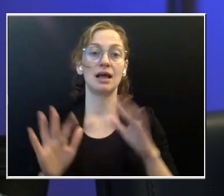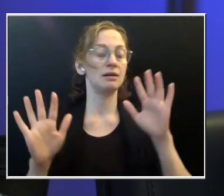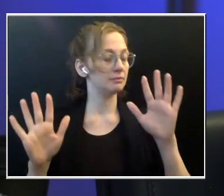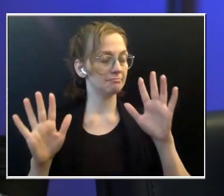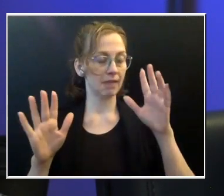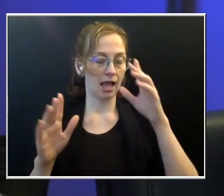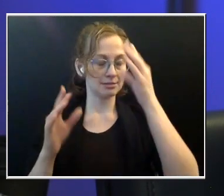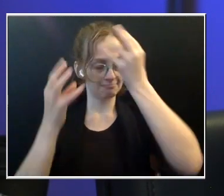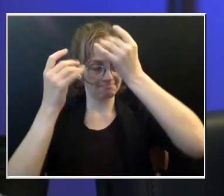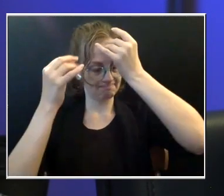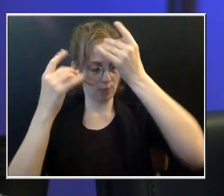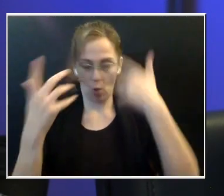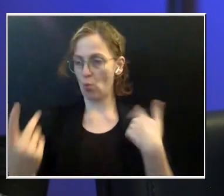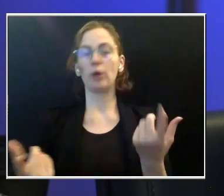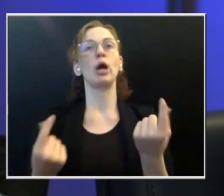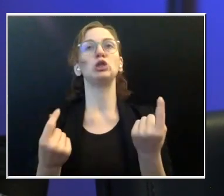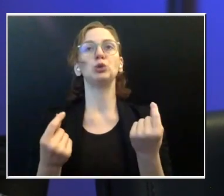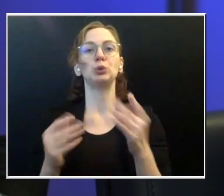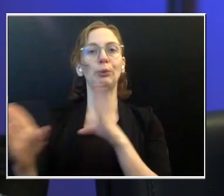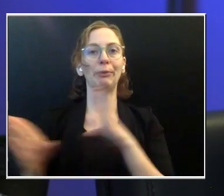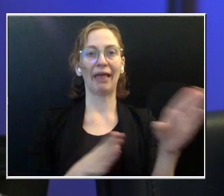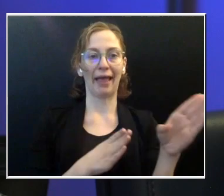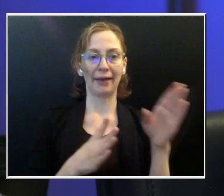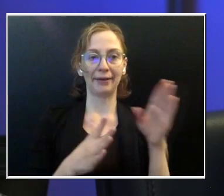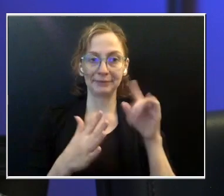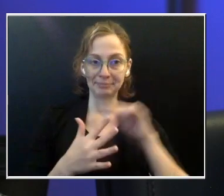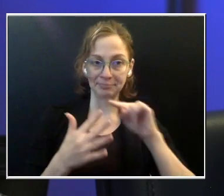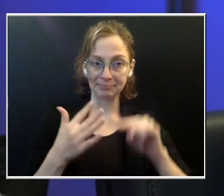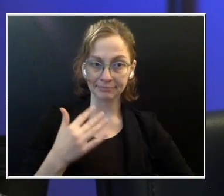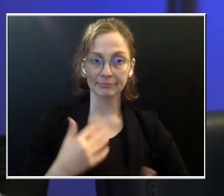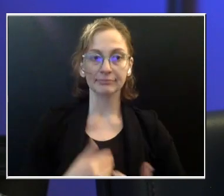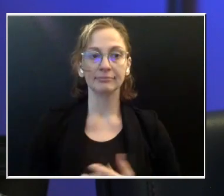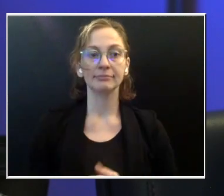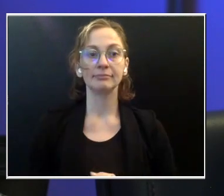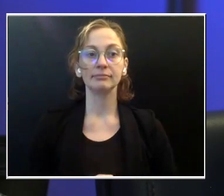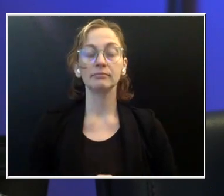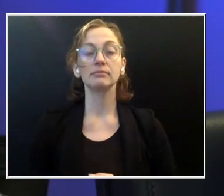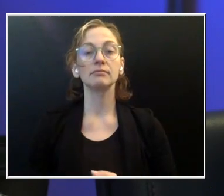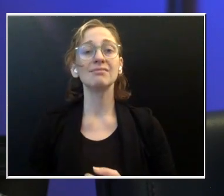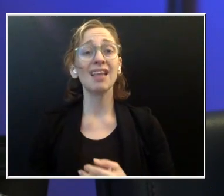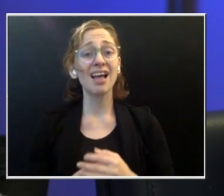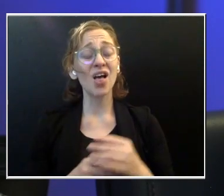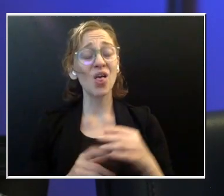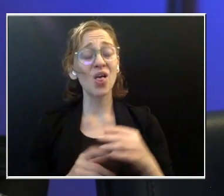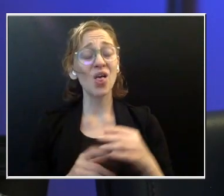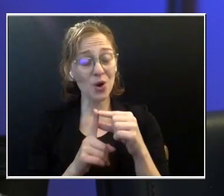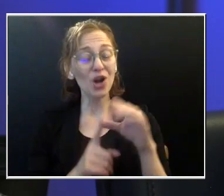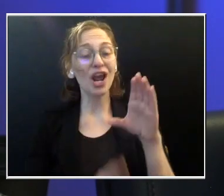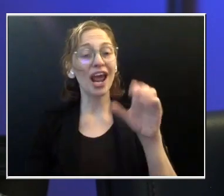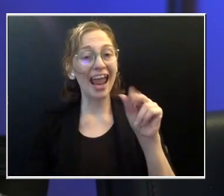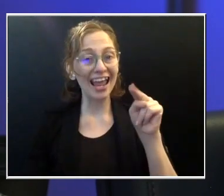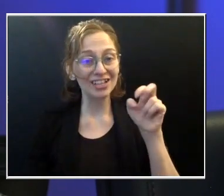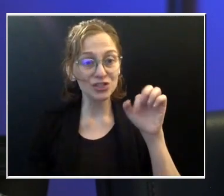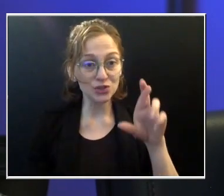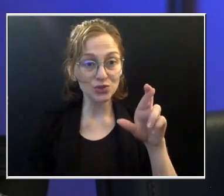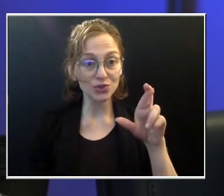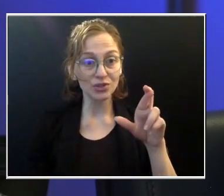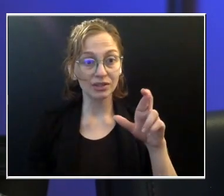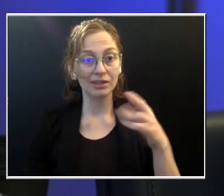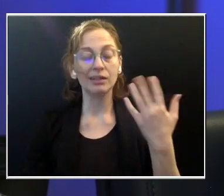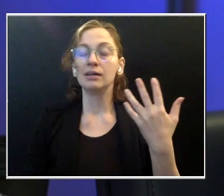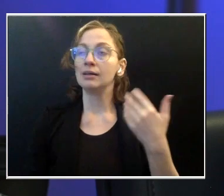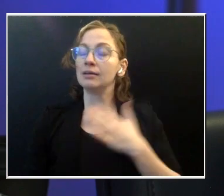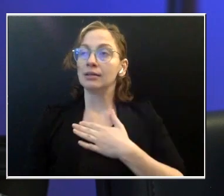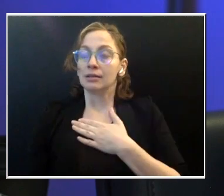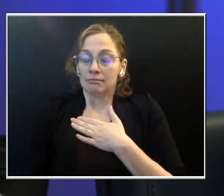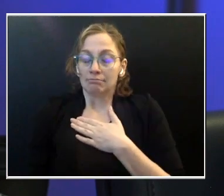this? And the word cancer is a hard word to hear in connection with your own name. And I had to